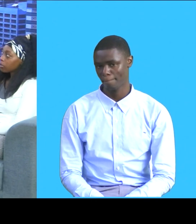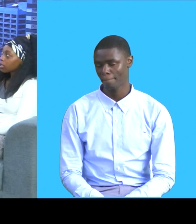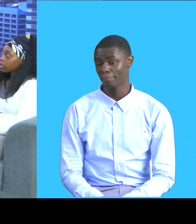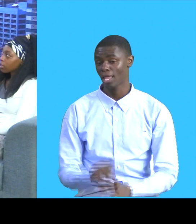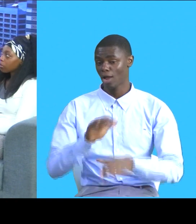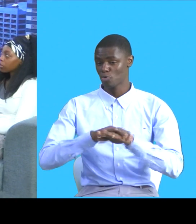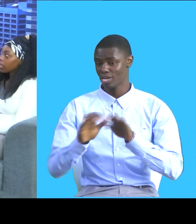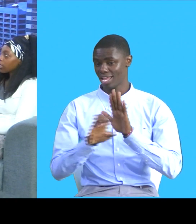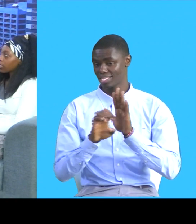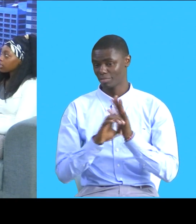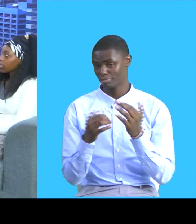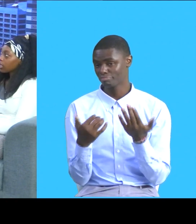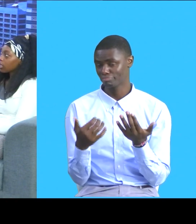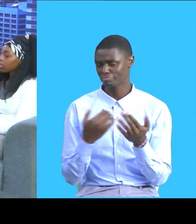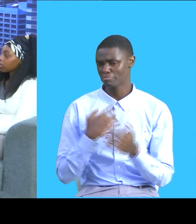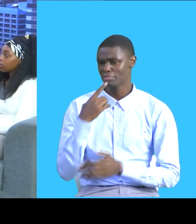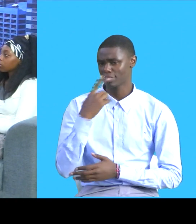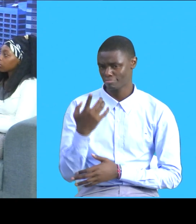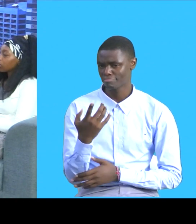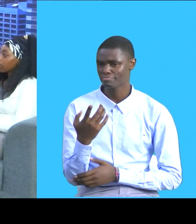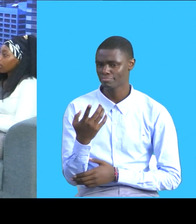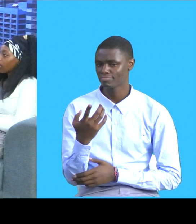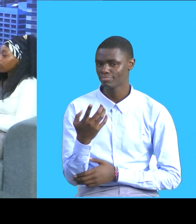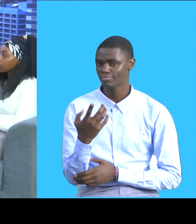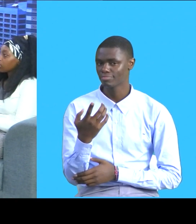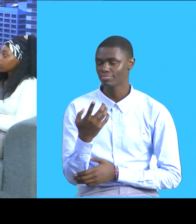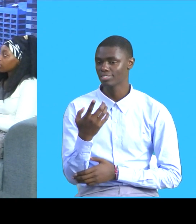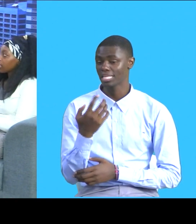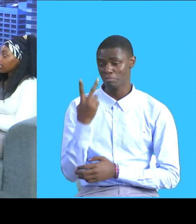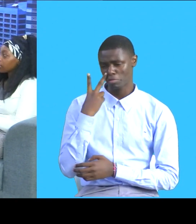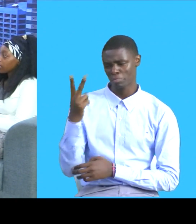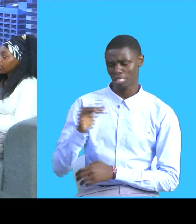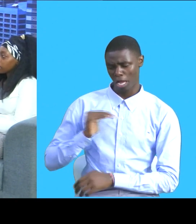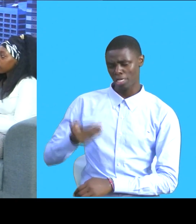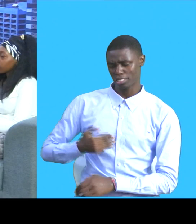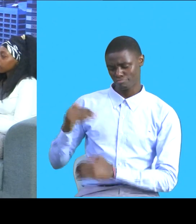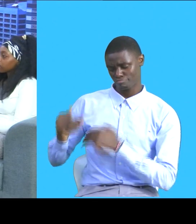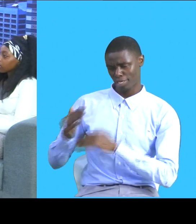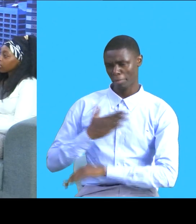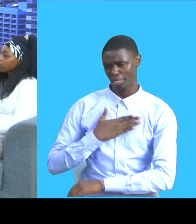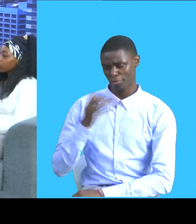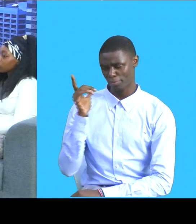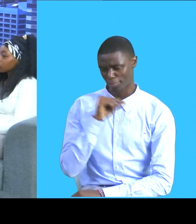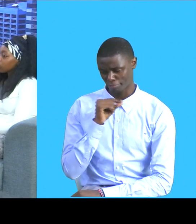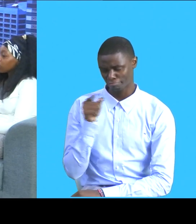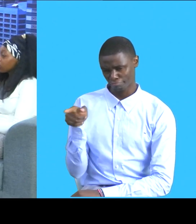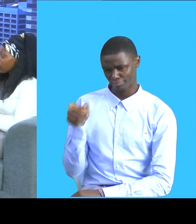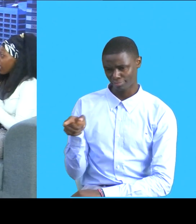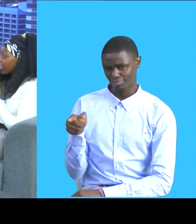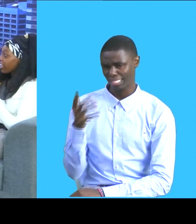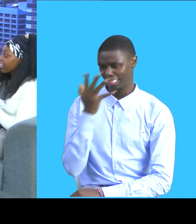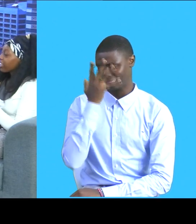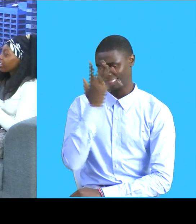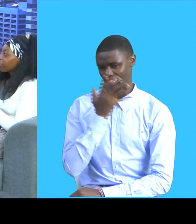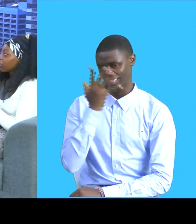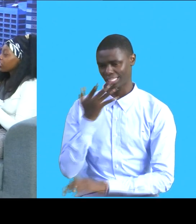Like a good example, I can say I've seen a certain lady, my neighbor. She was quite